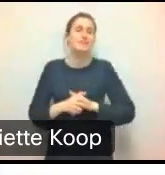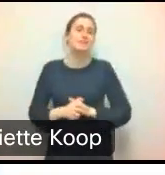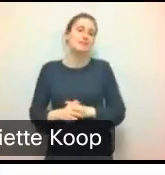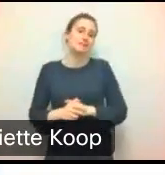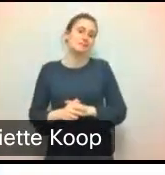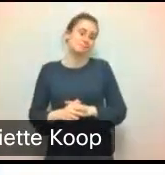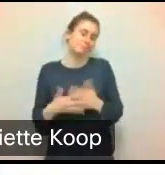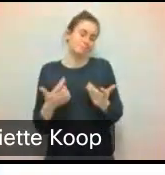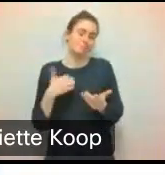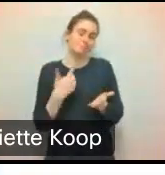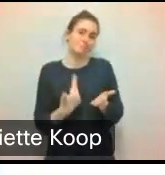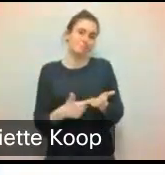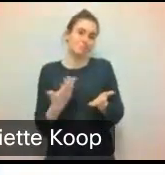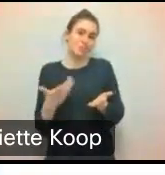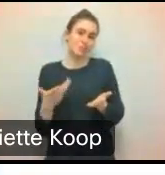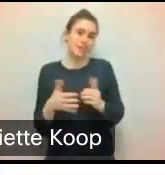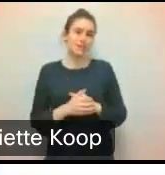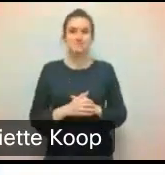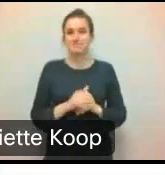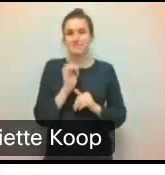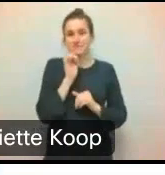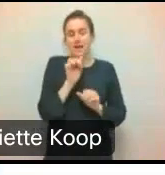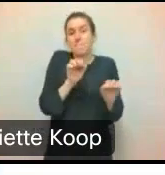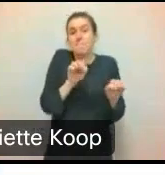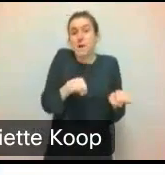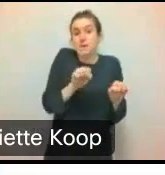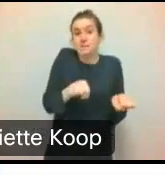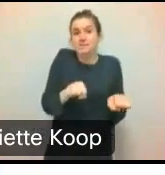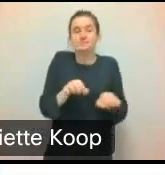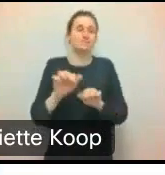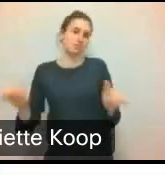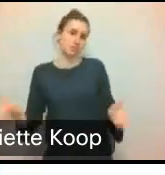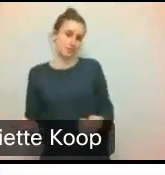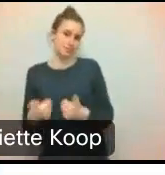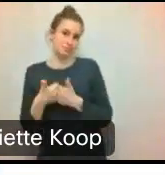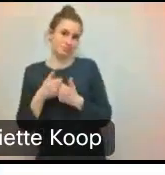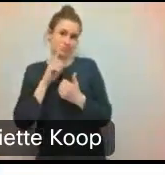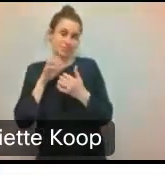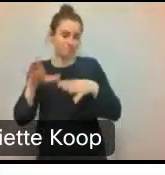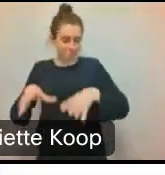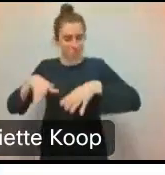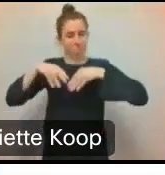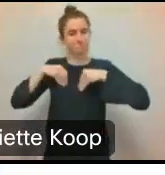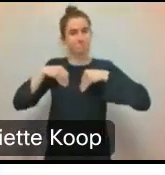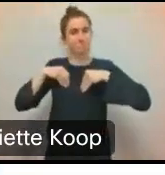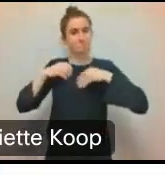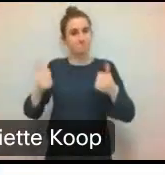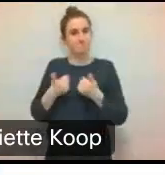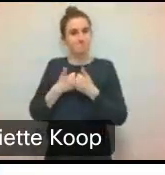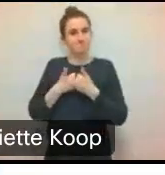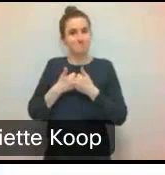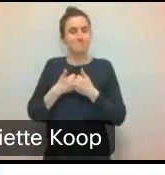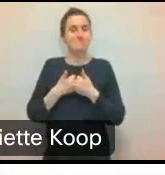as I mentioned, it's not impossible. It's just challenging, and just embrace that challenge and to have a